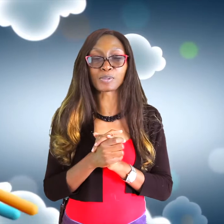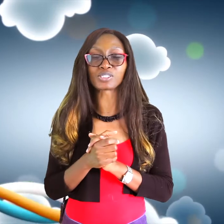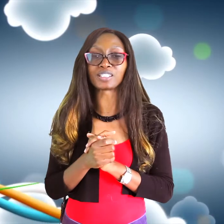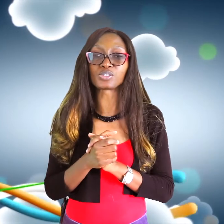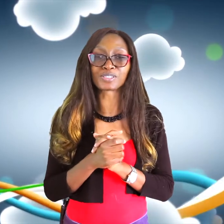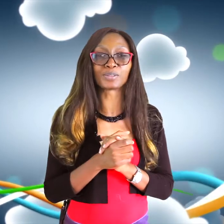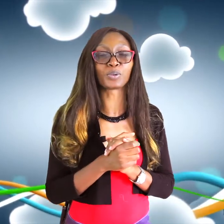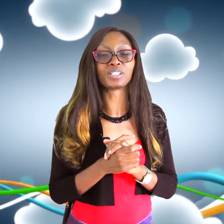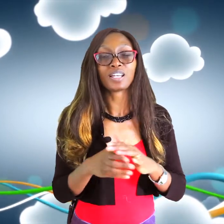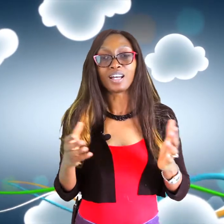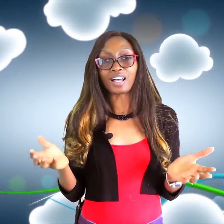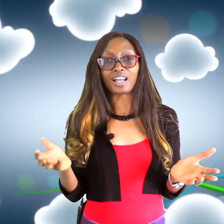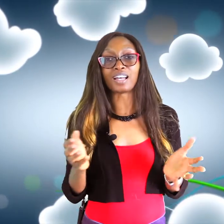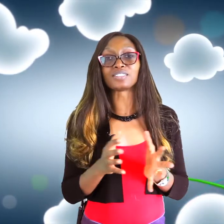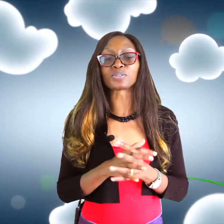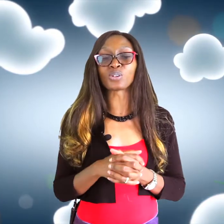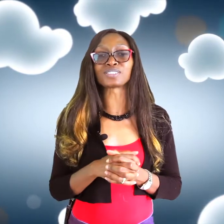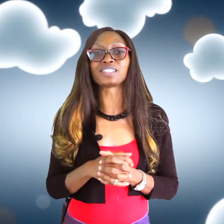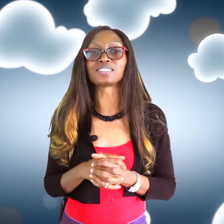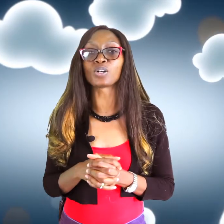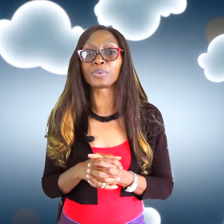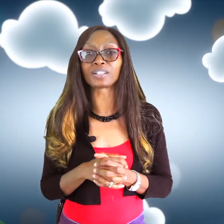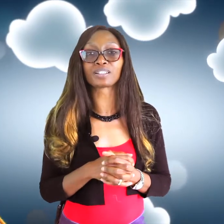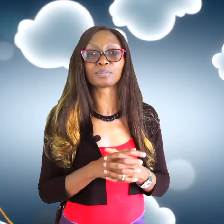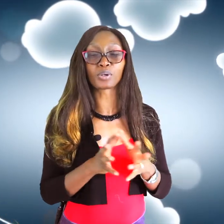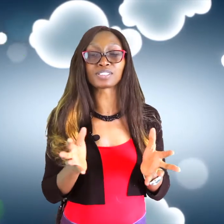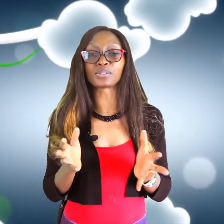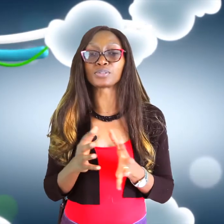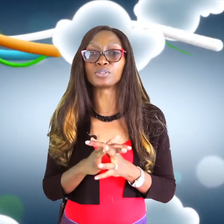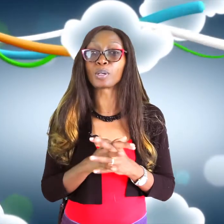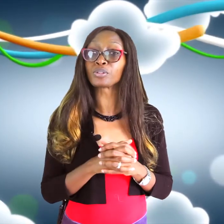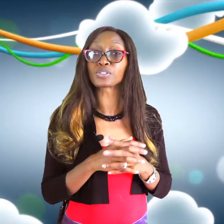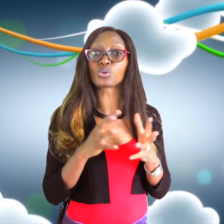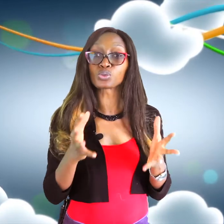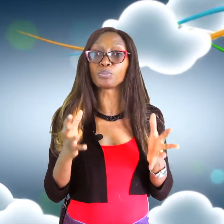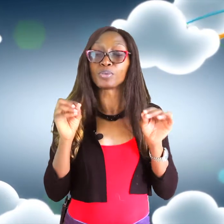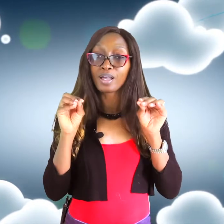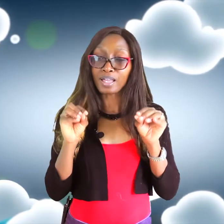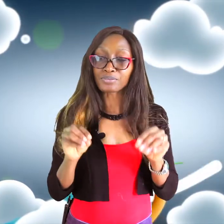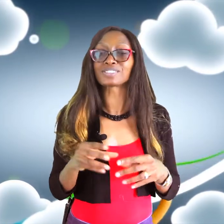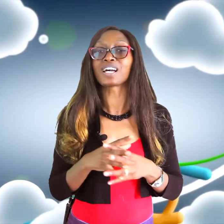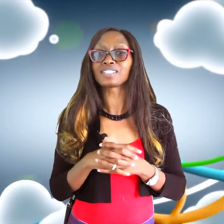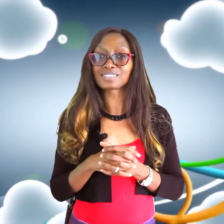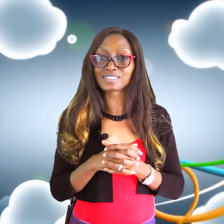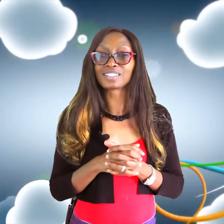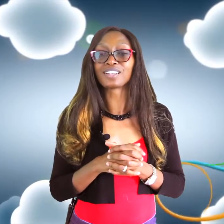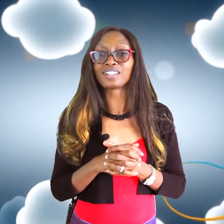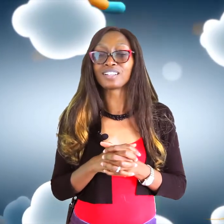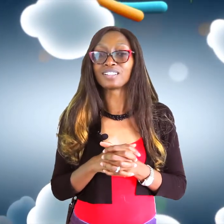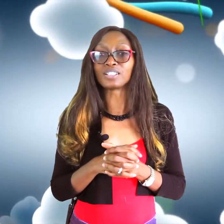is especially an interesting one. And of course, as the topic points out to, the memory verse also